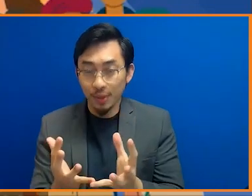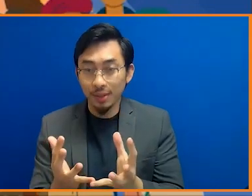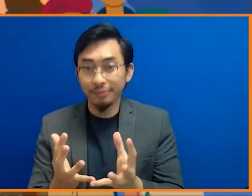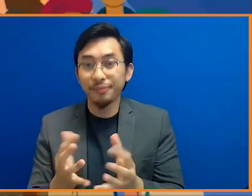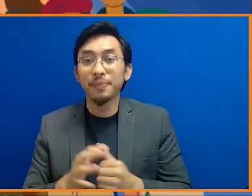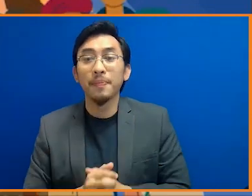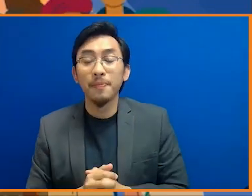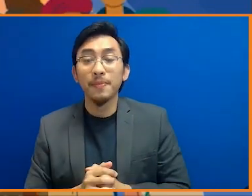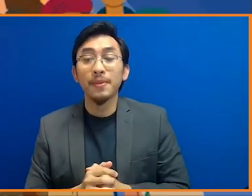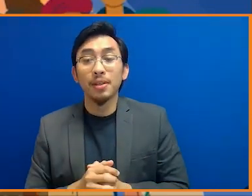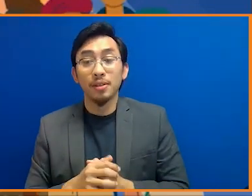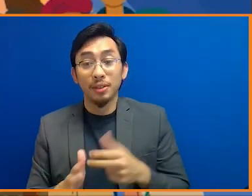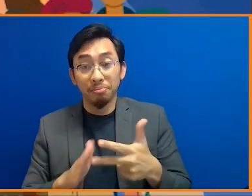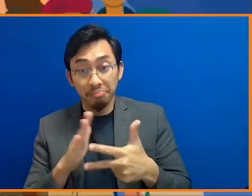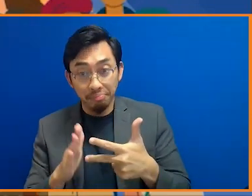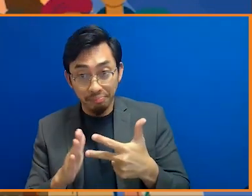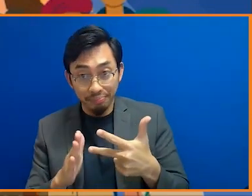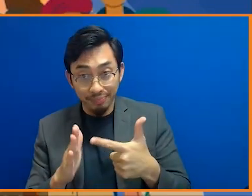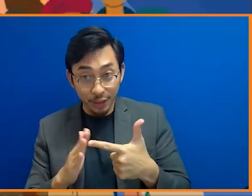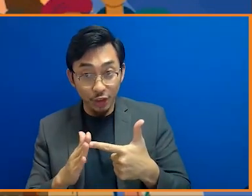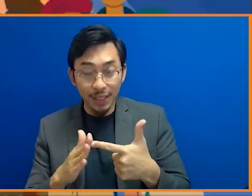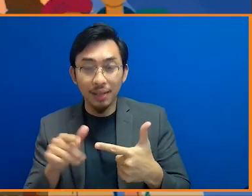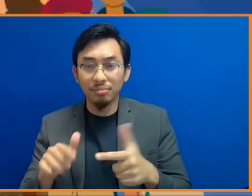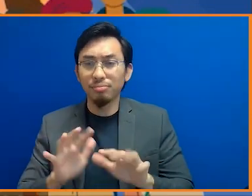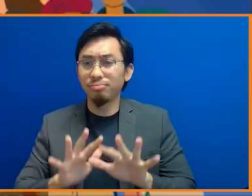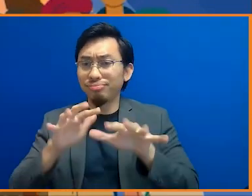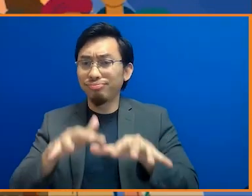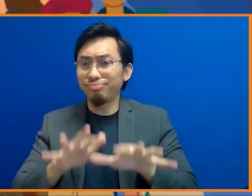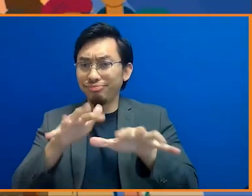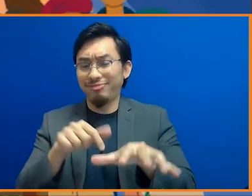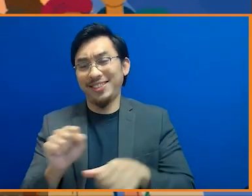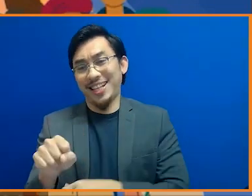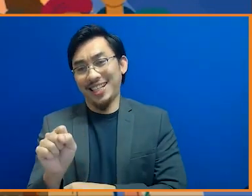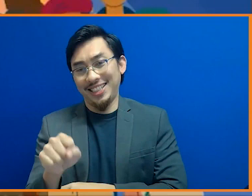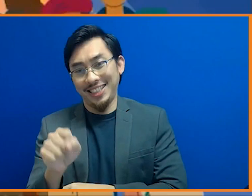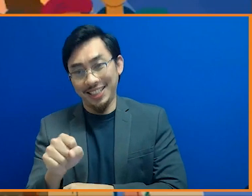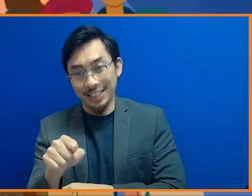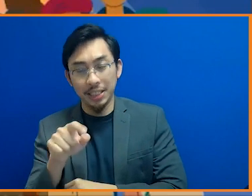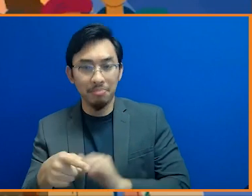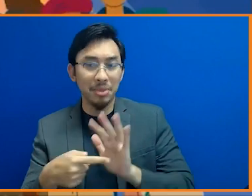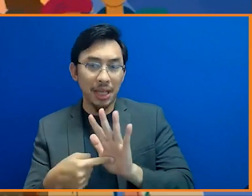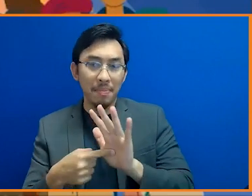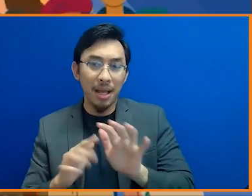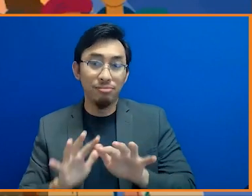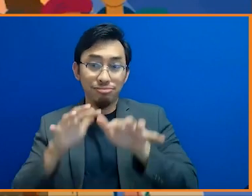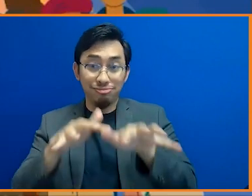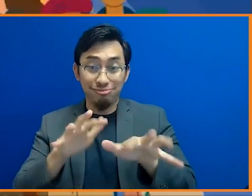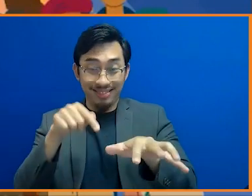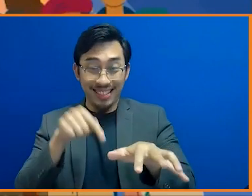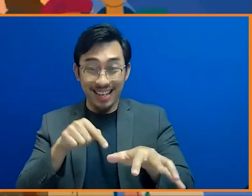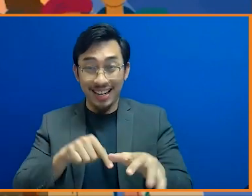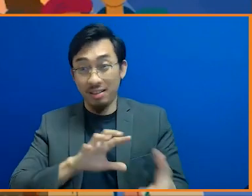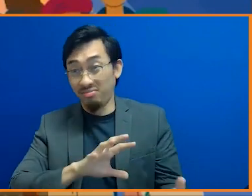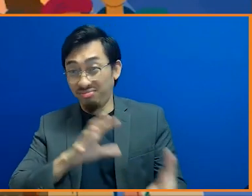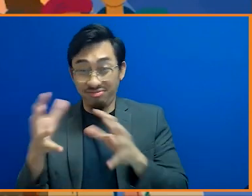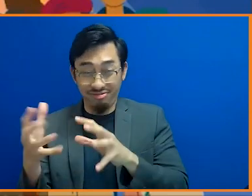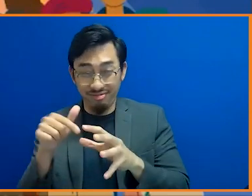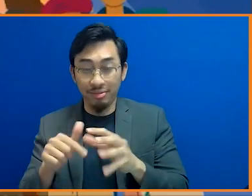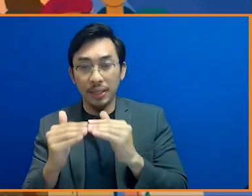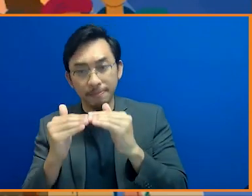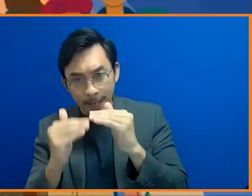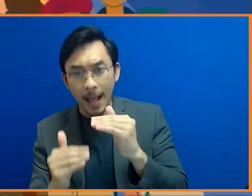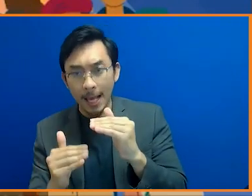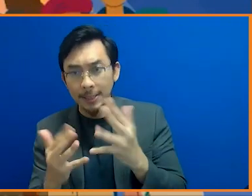and then second one, preparedness and mitigation in the context of tsunami, of course, and then practical example of tsunami